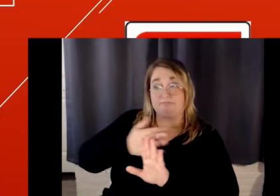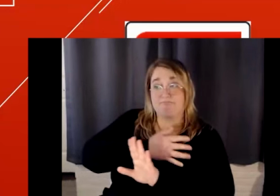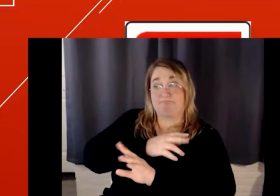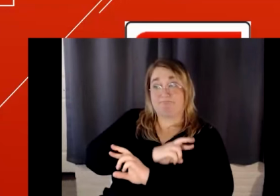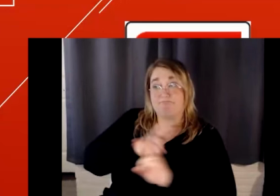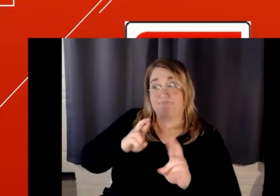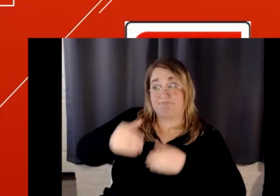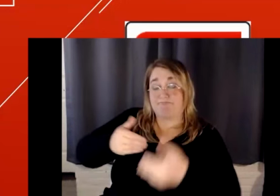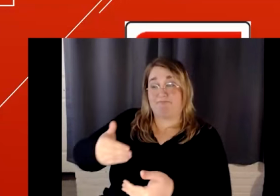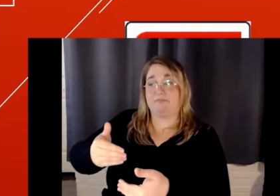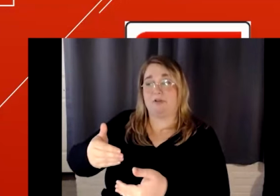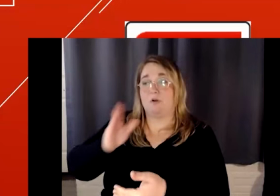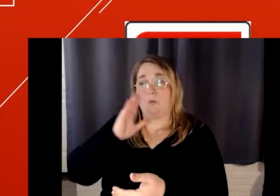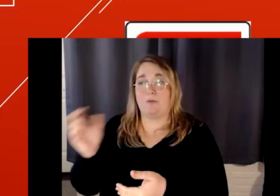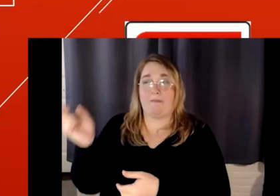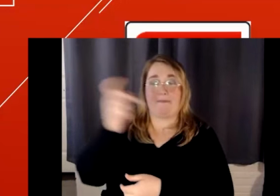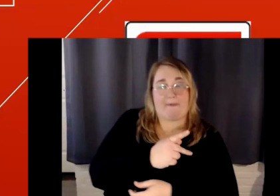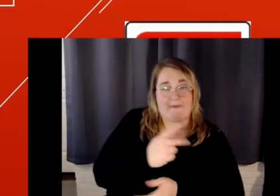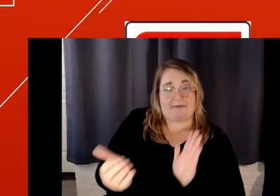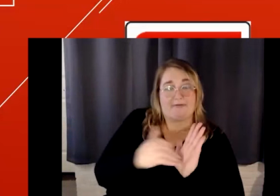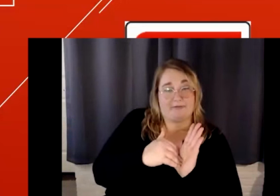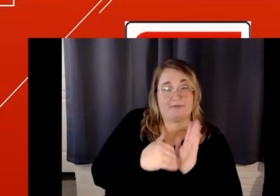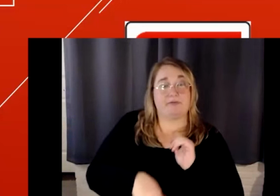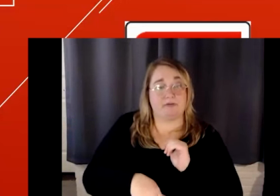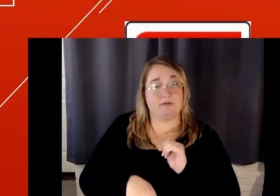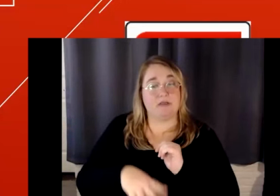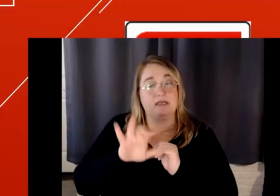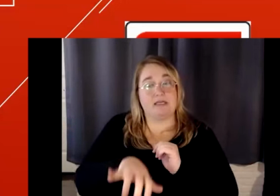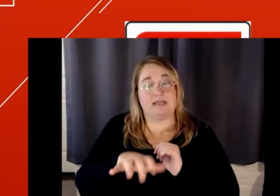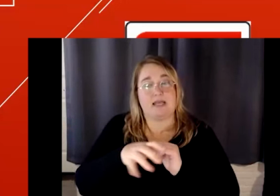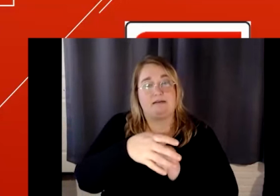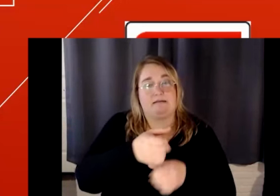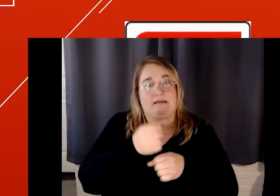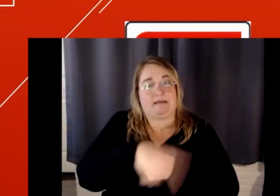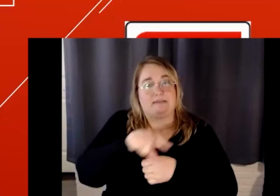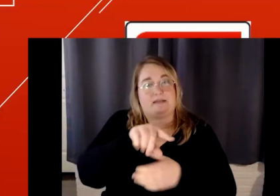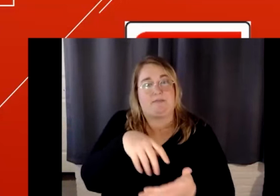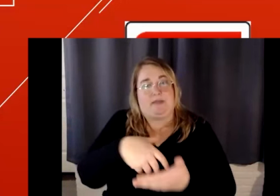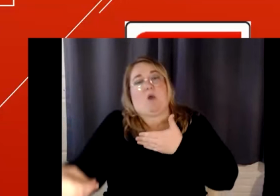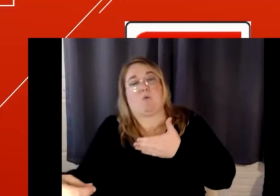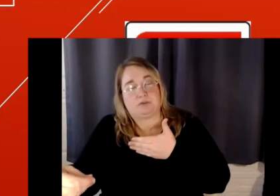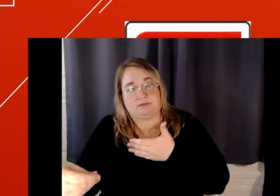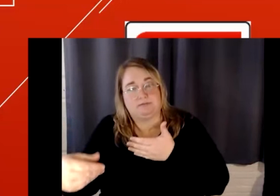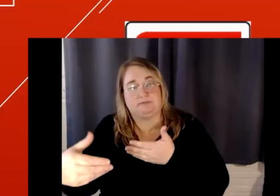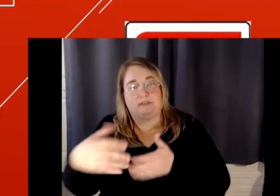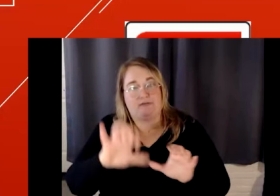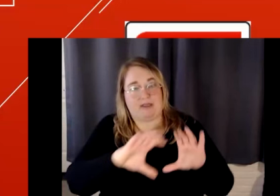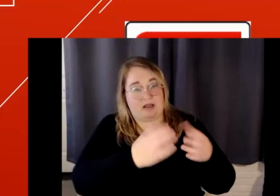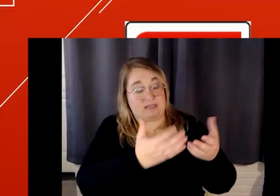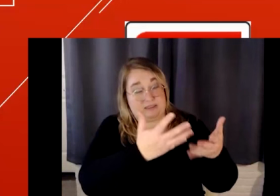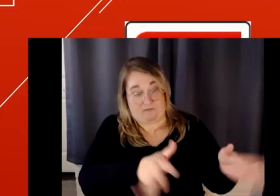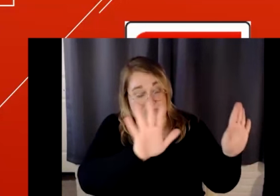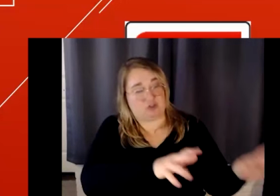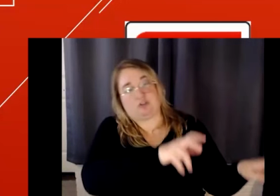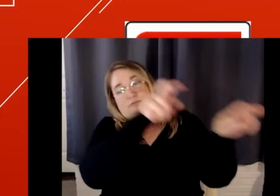Right? When they're ready for the summative, that gets them out of that class. Right? That's when they're done. Then